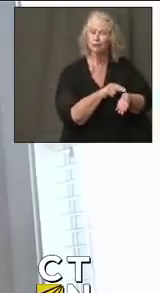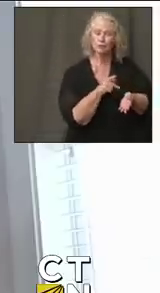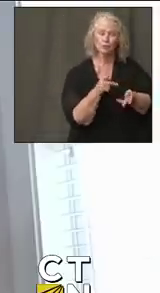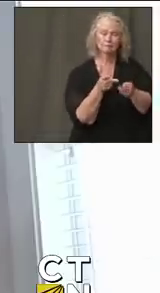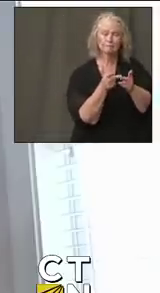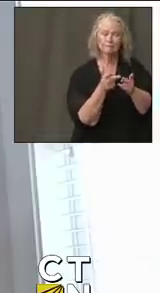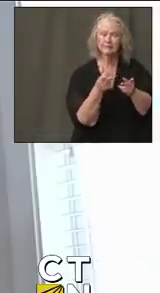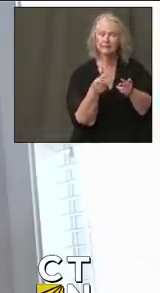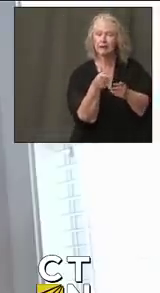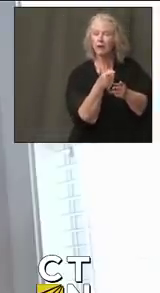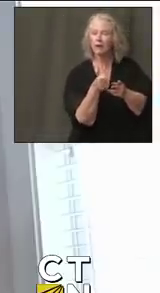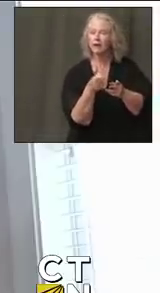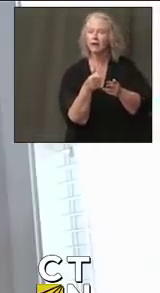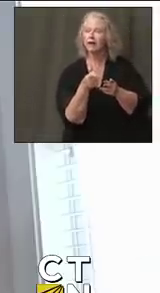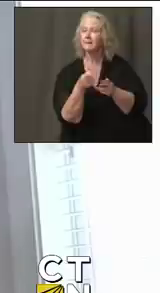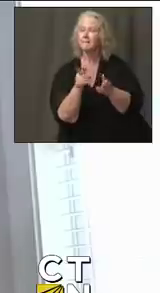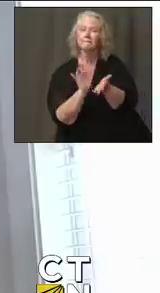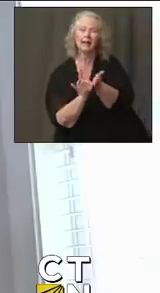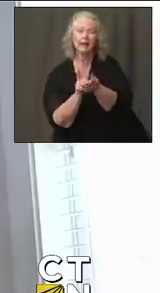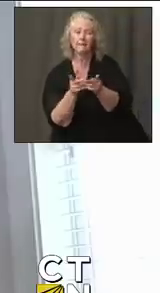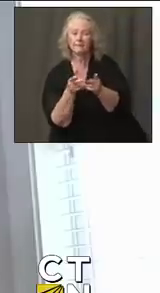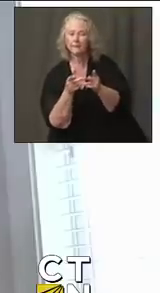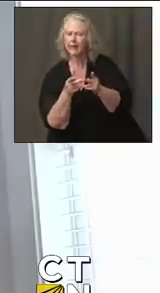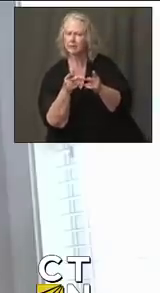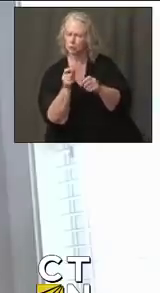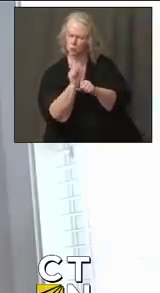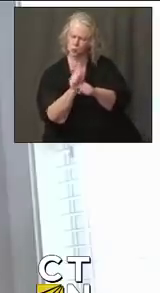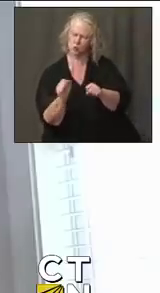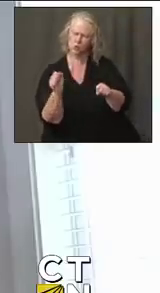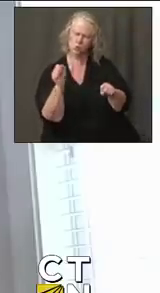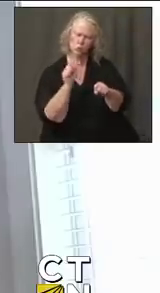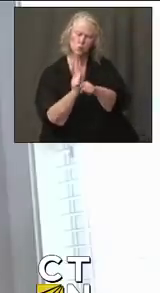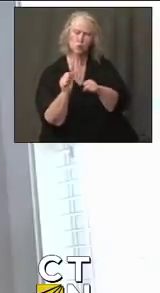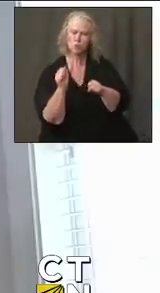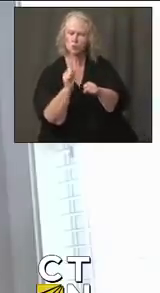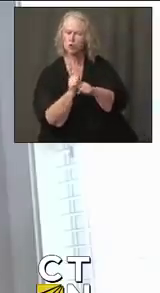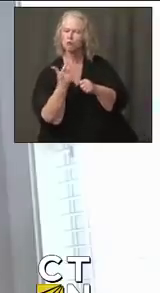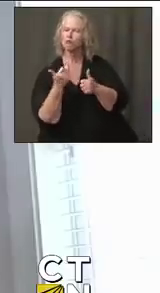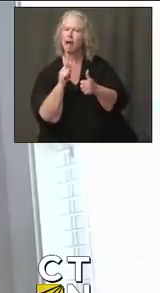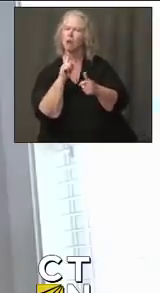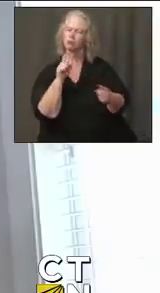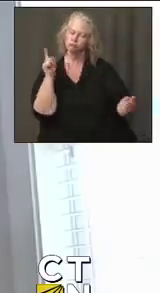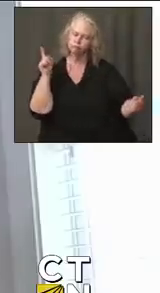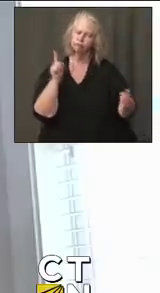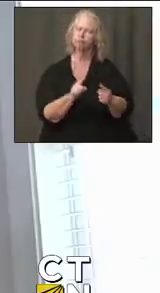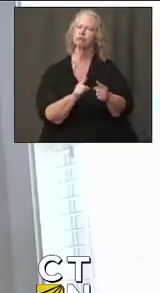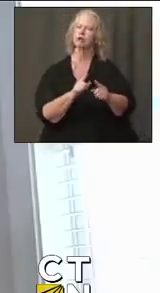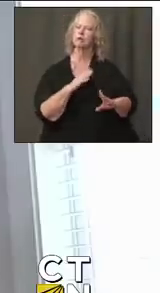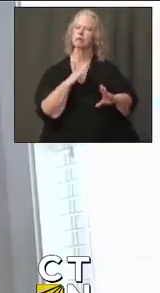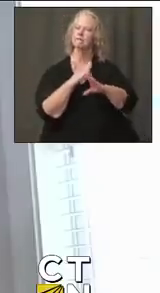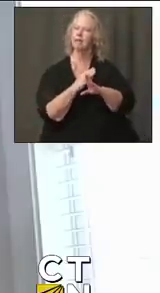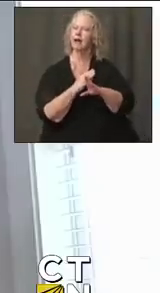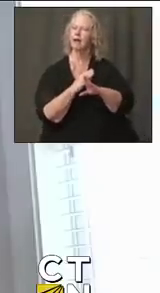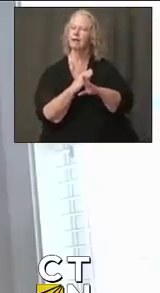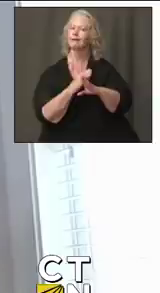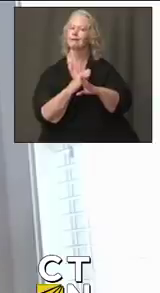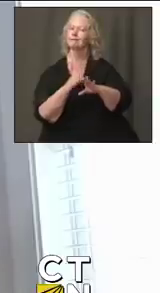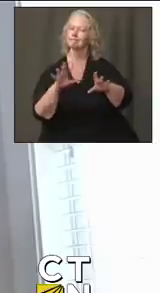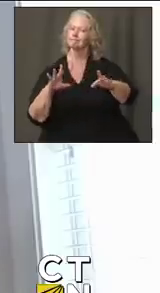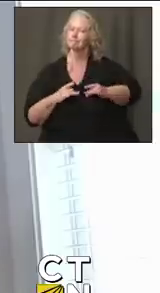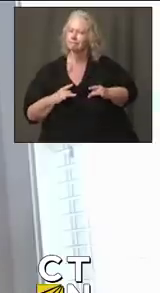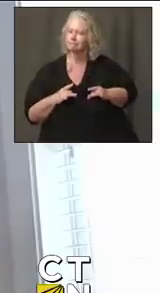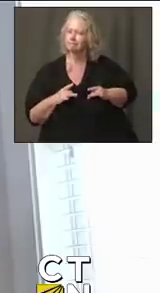have been working very, very hard to prevent infection from coming back. Most of